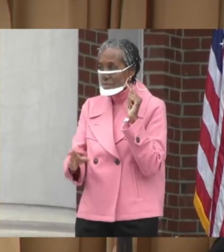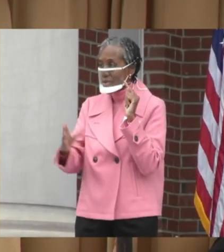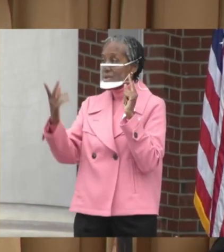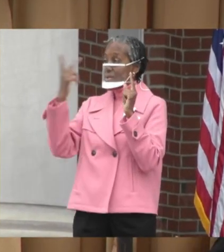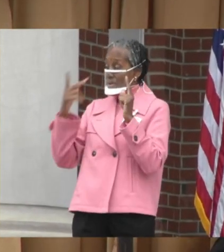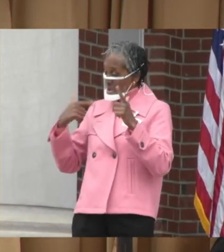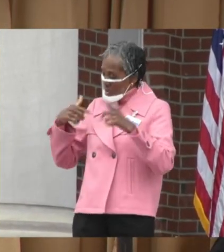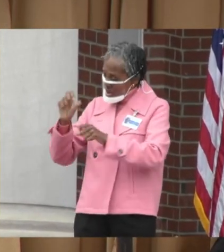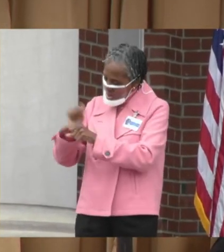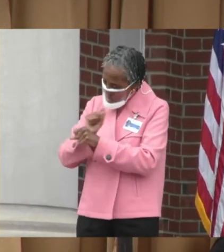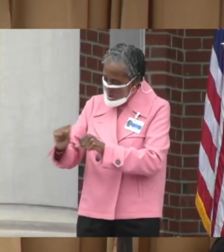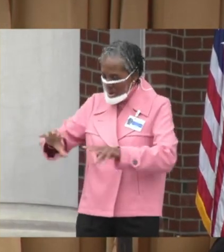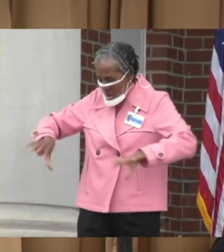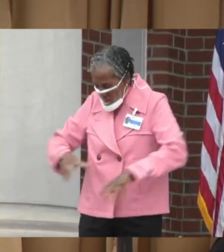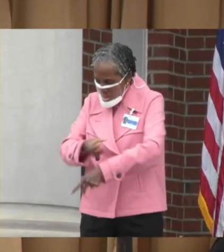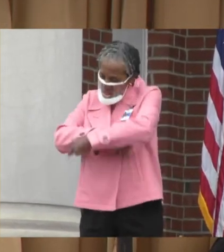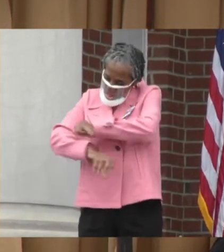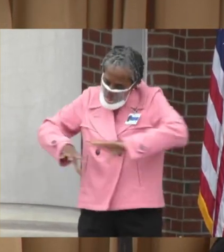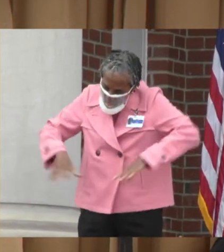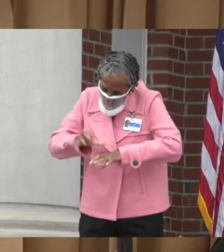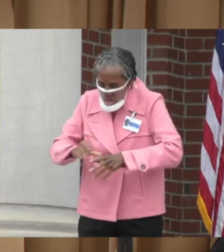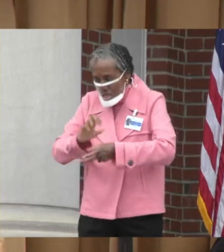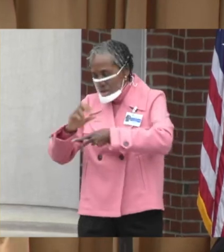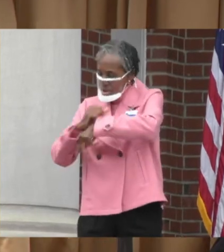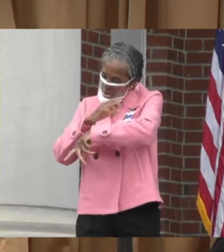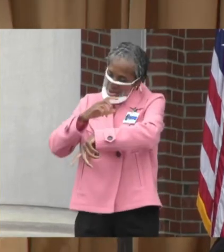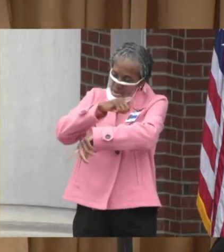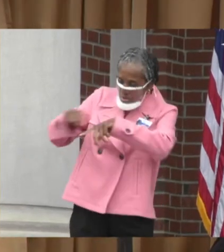story of the world we leave our children.